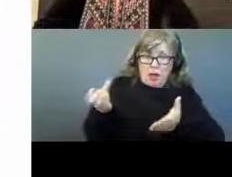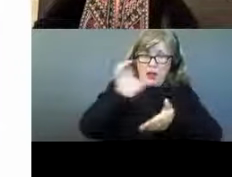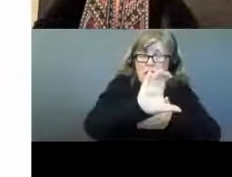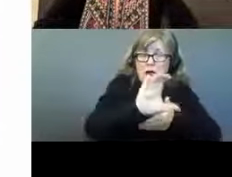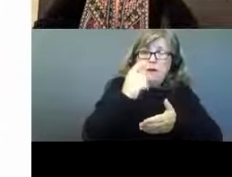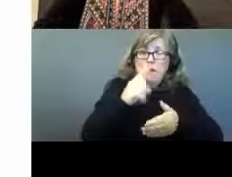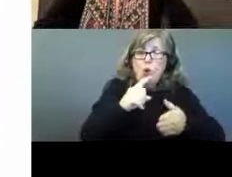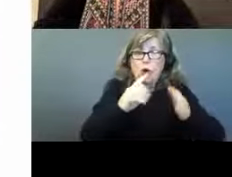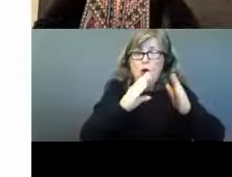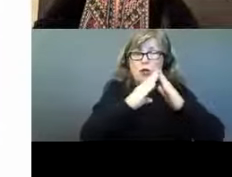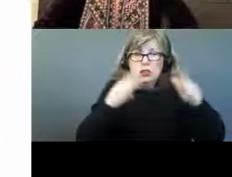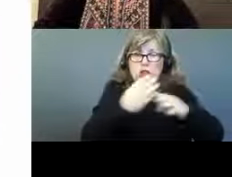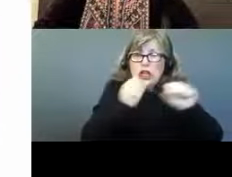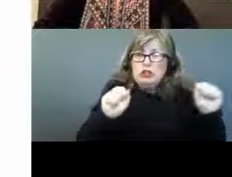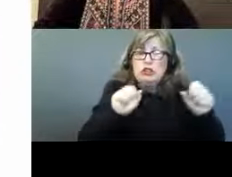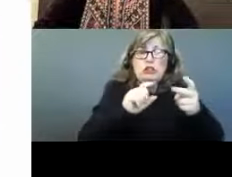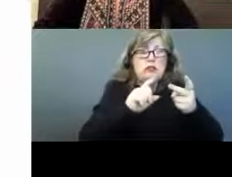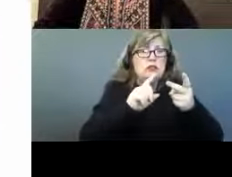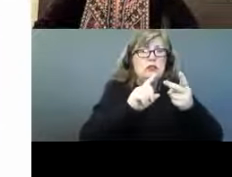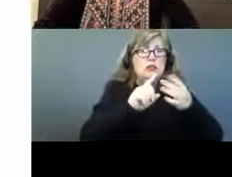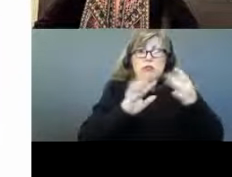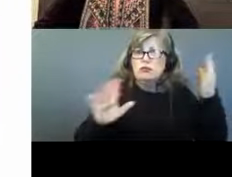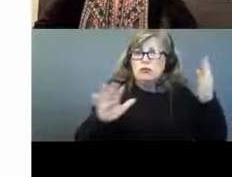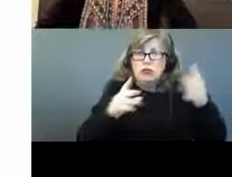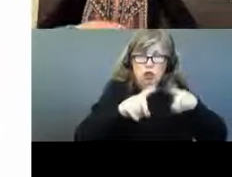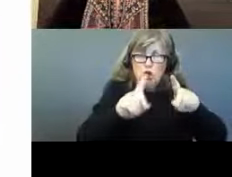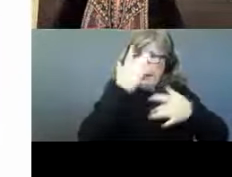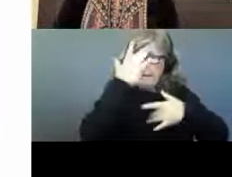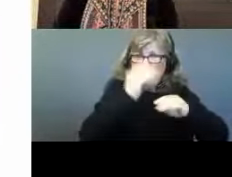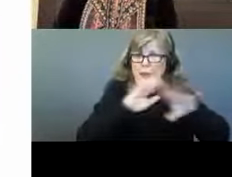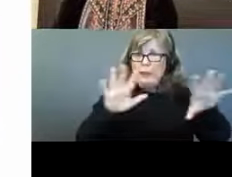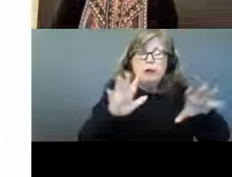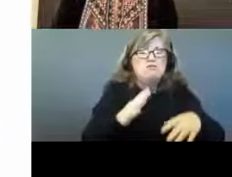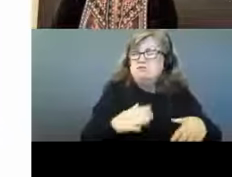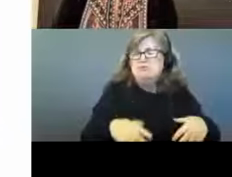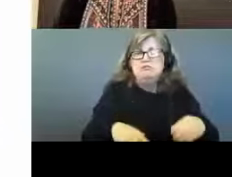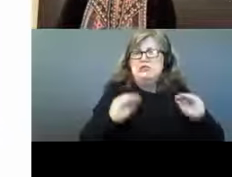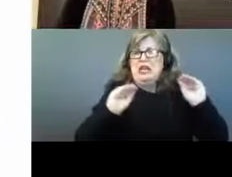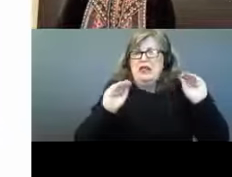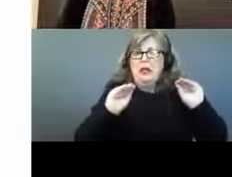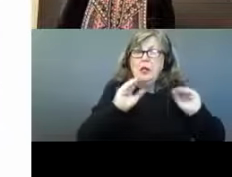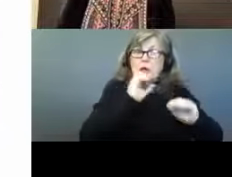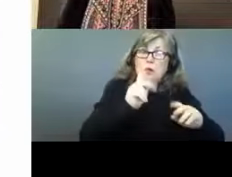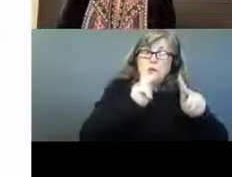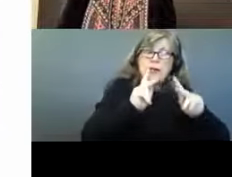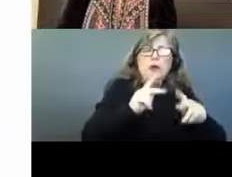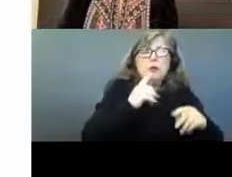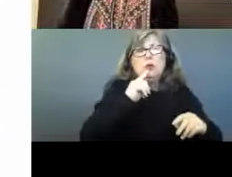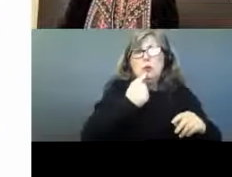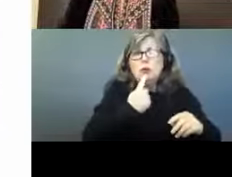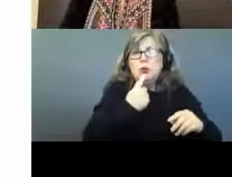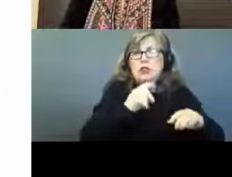or mitigation programs for elder abuse during the pandemic. We know that older people face significant challenges due to